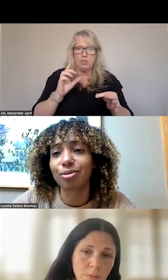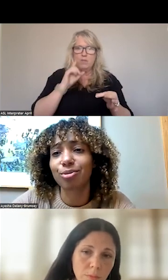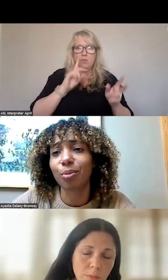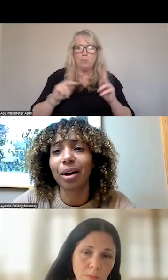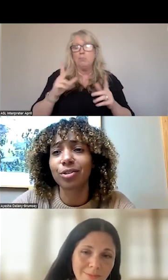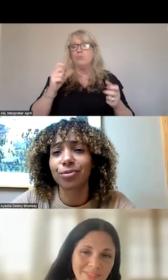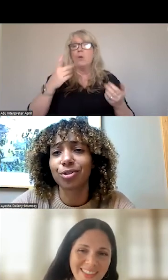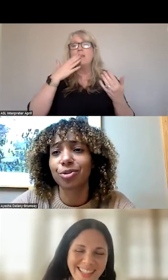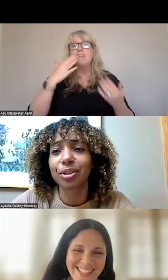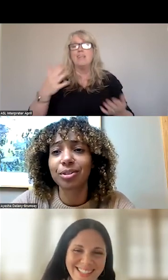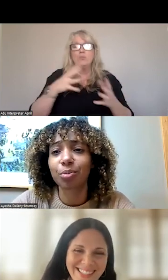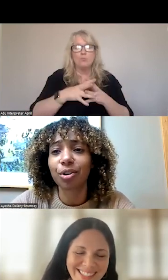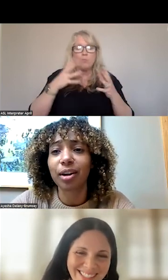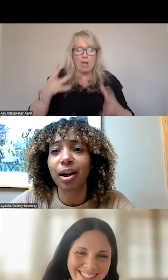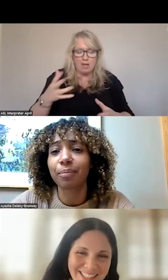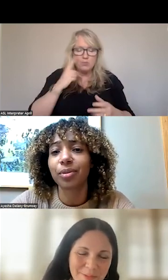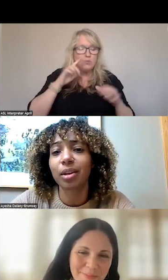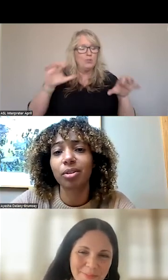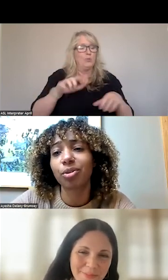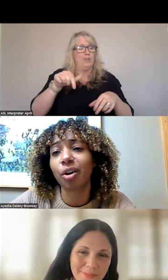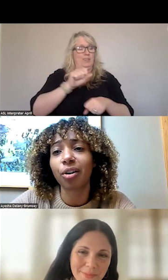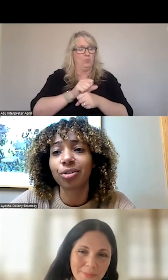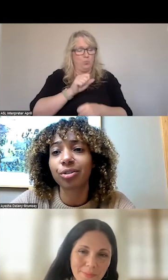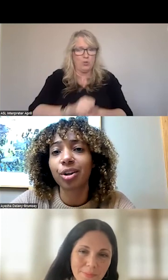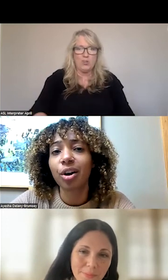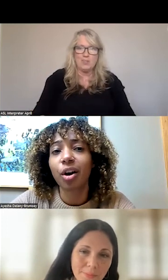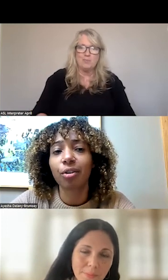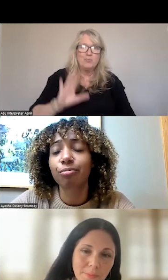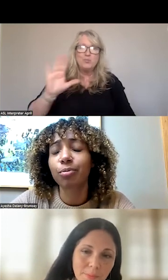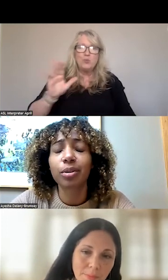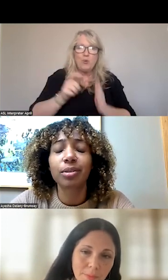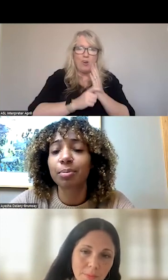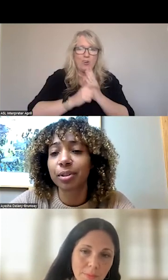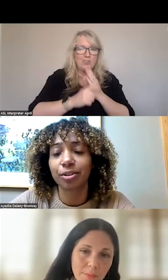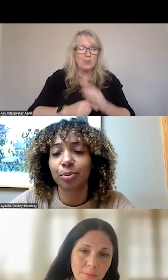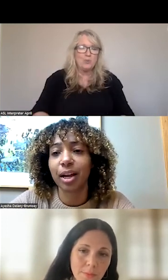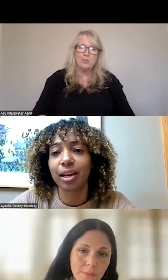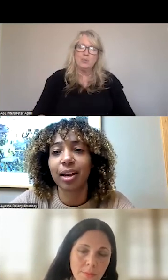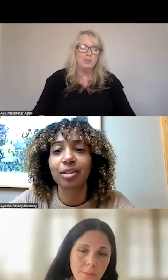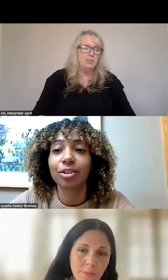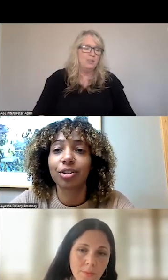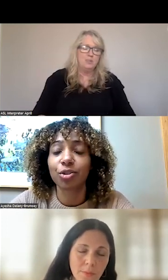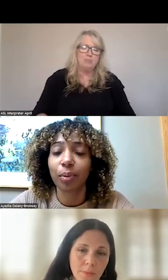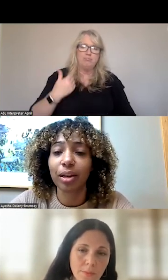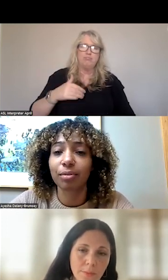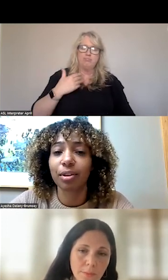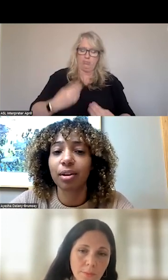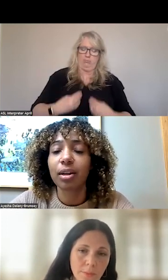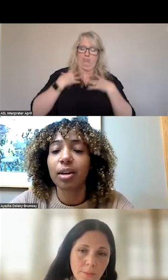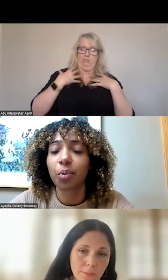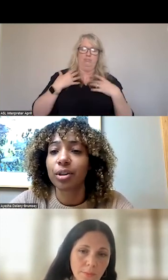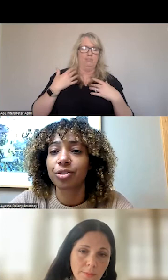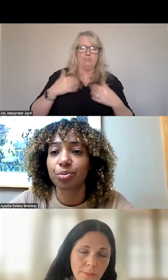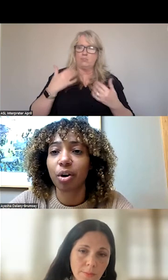to thank you so much for doing this work. Your articles are deeply illuminating and touch on so many of